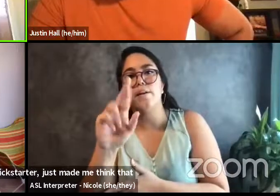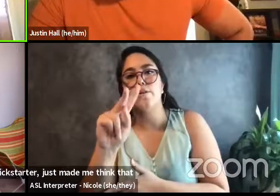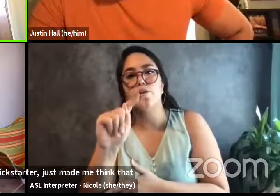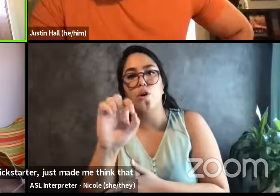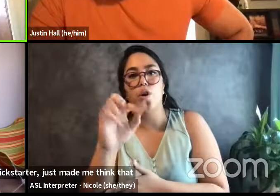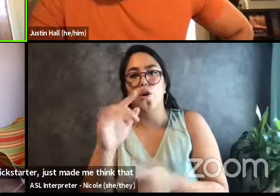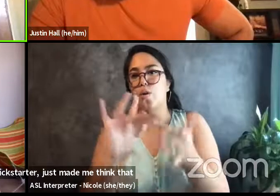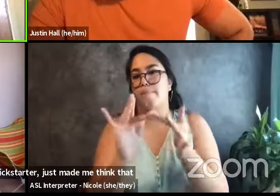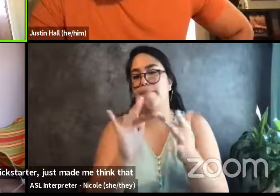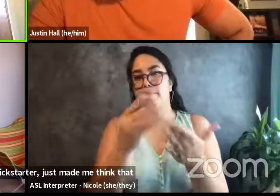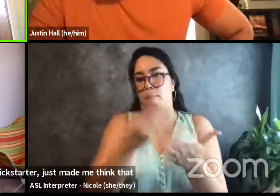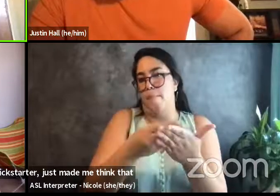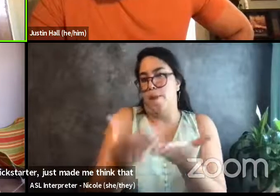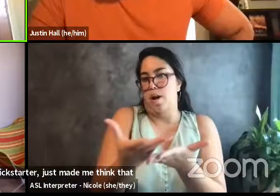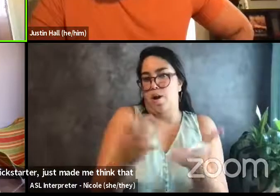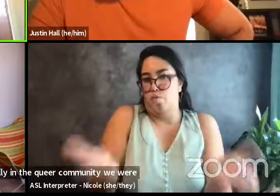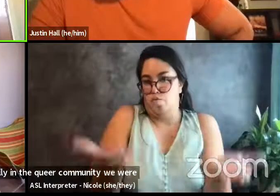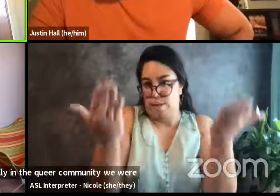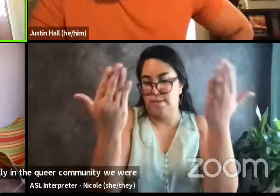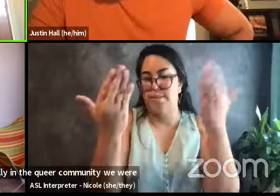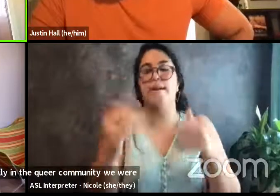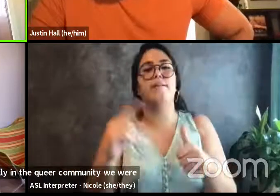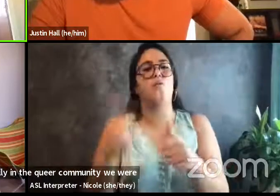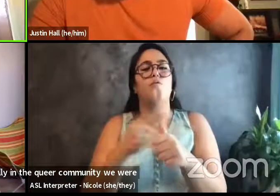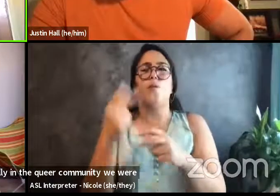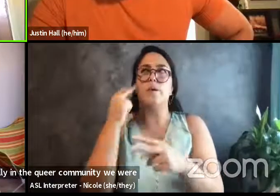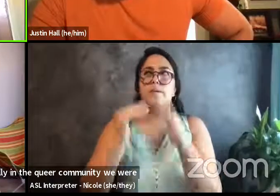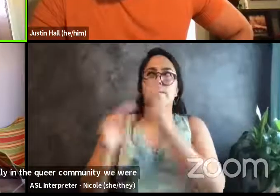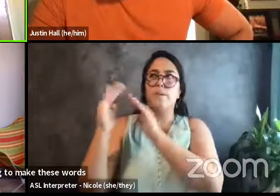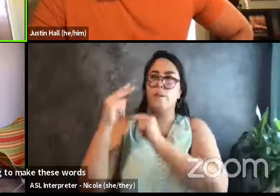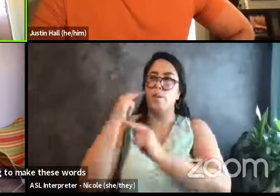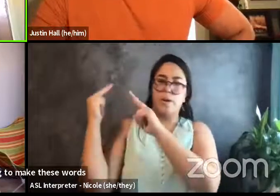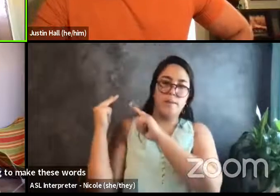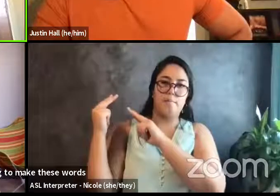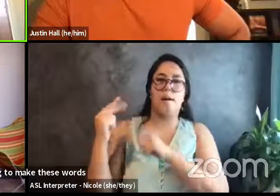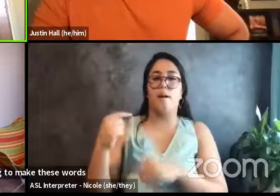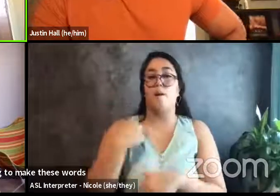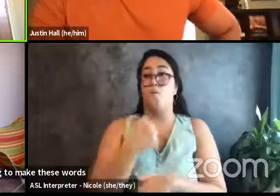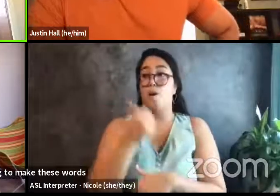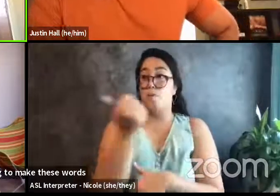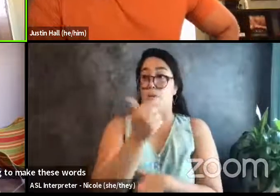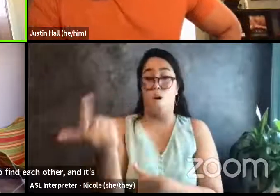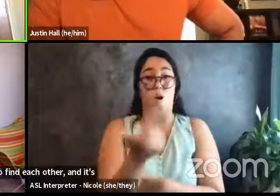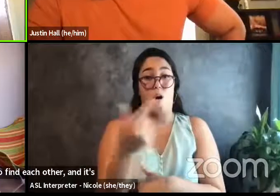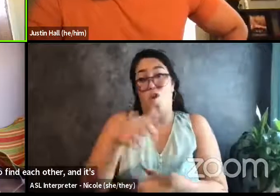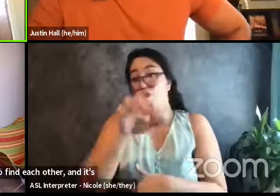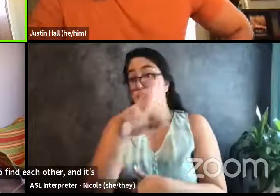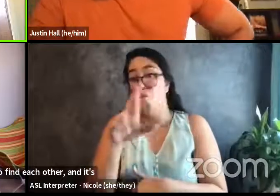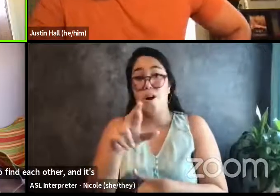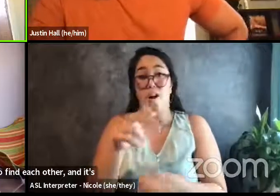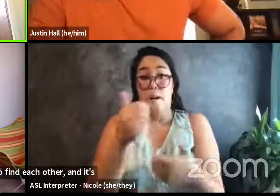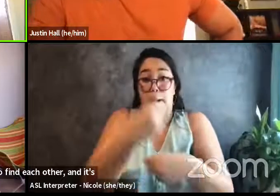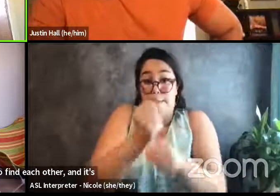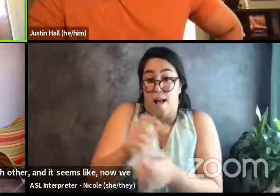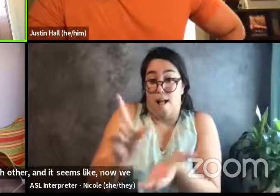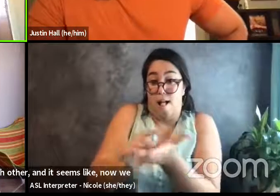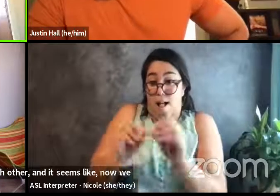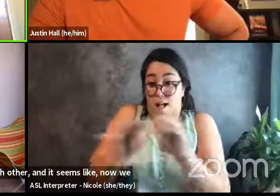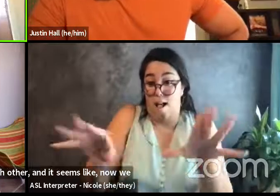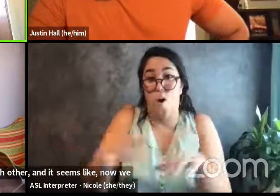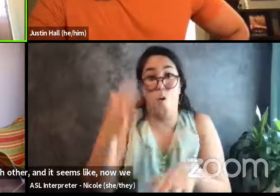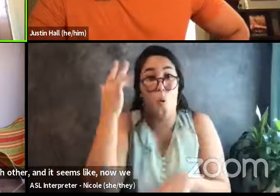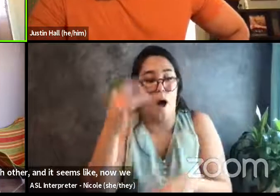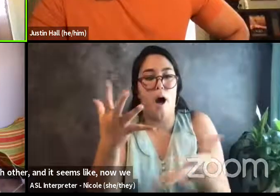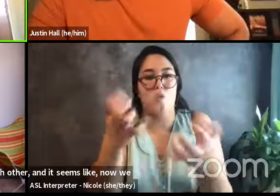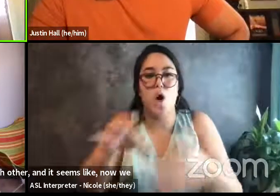in the queer community, we were all trying to make these works as a way to find each other. And it seems like now we have found each other. We're